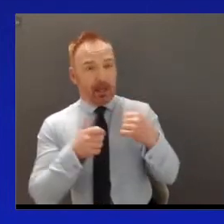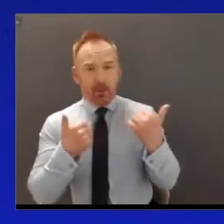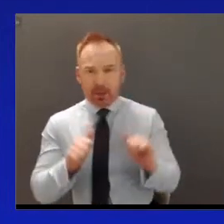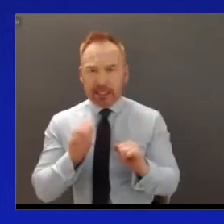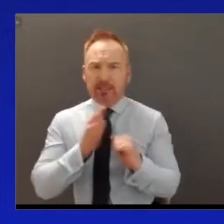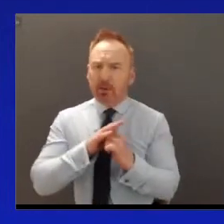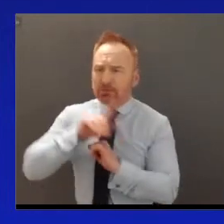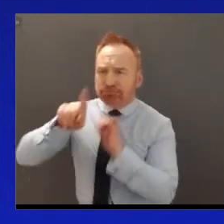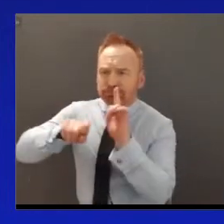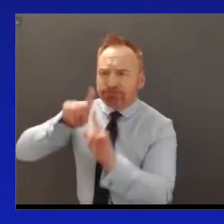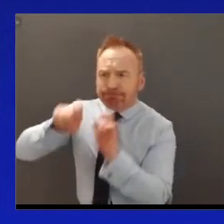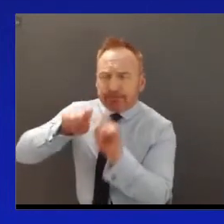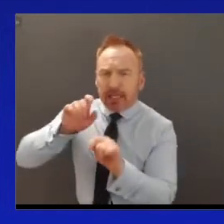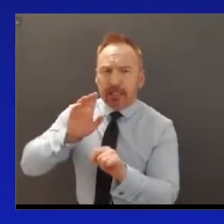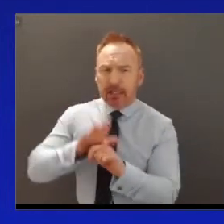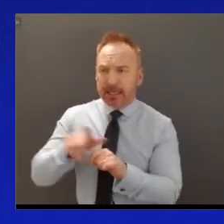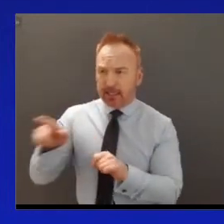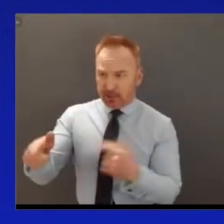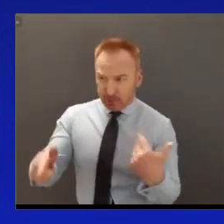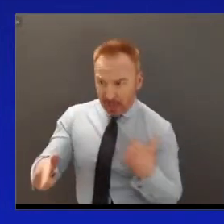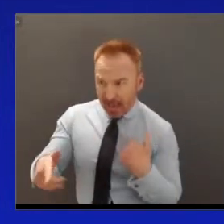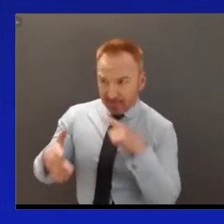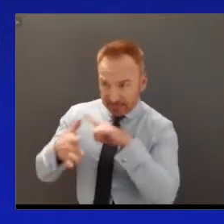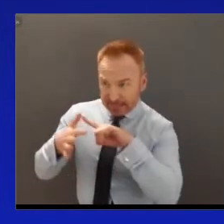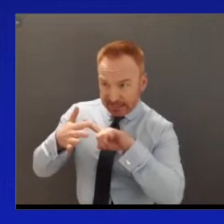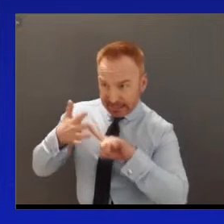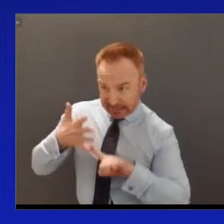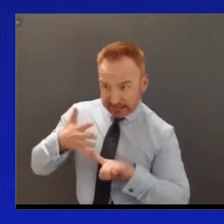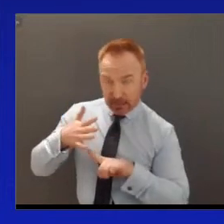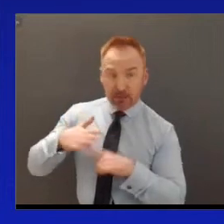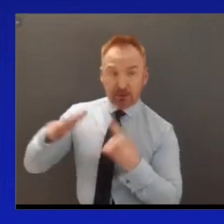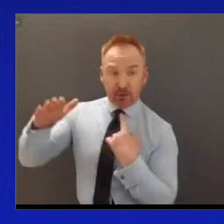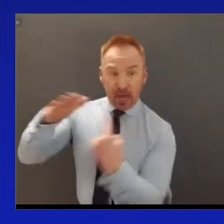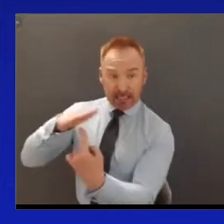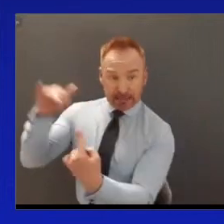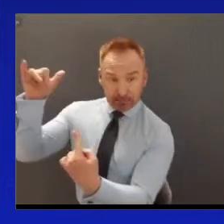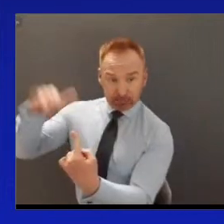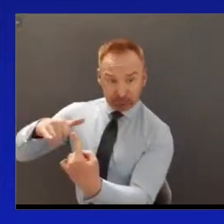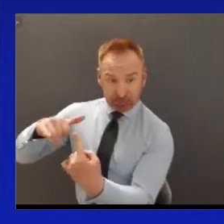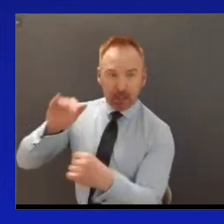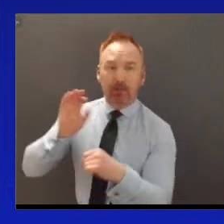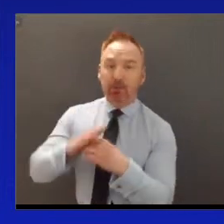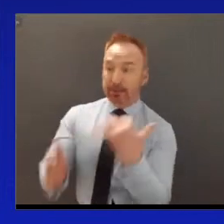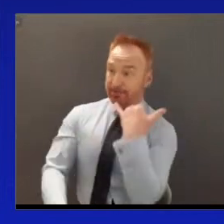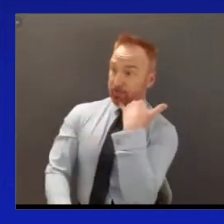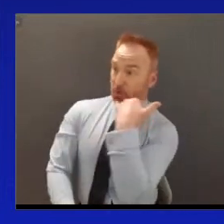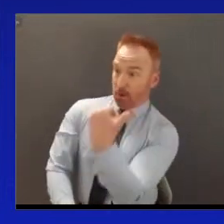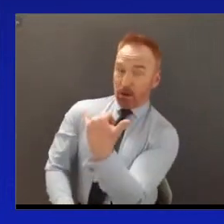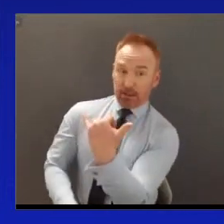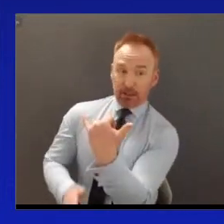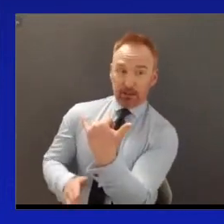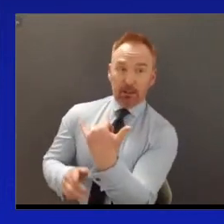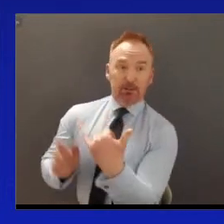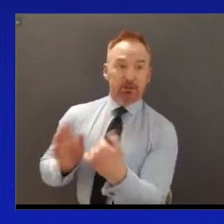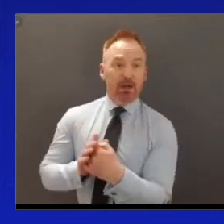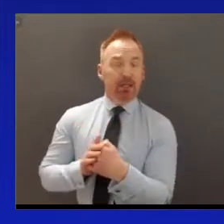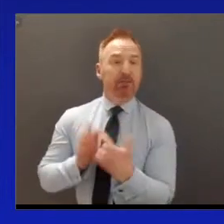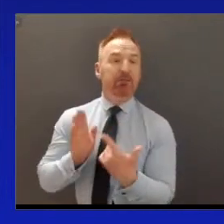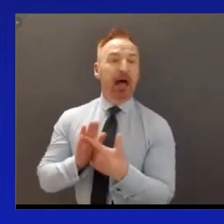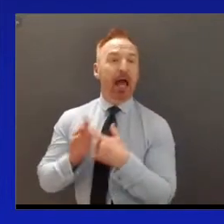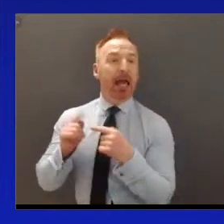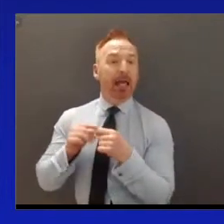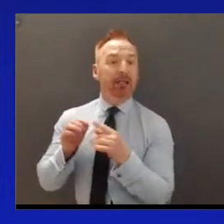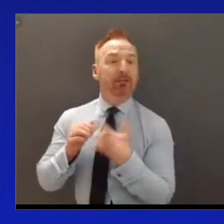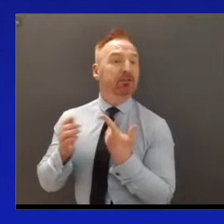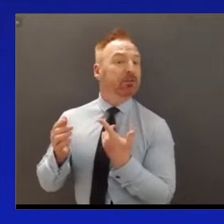they need to be able to self-isolate. So we're doing those calls in time, assessing that people are supported to be